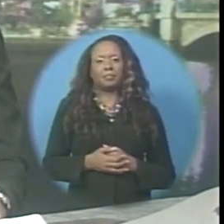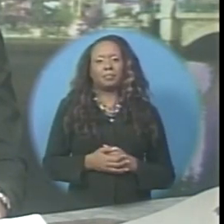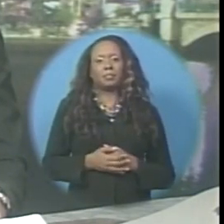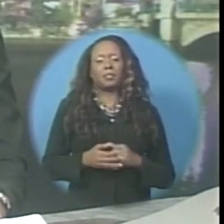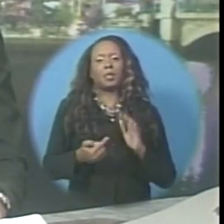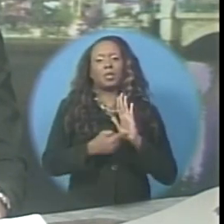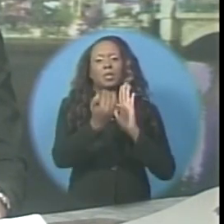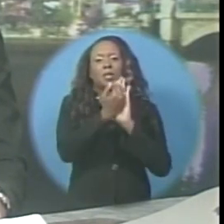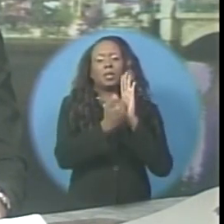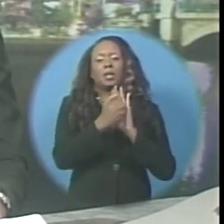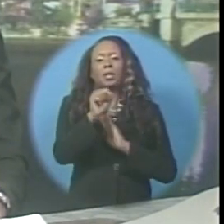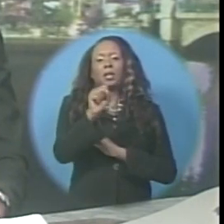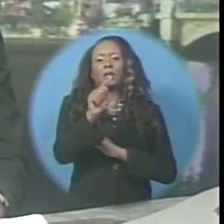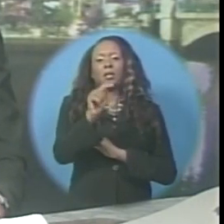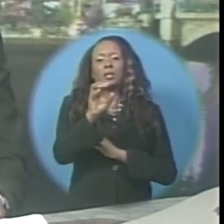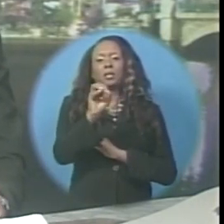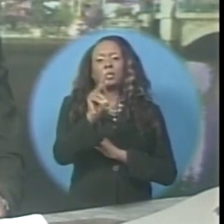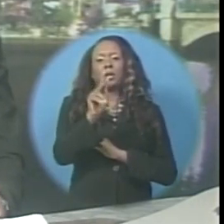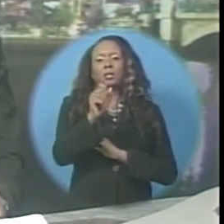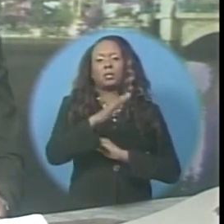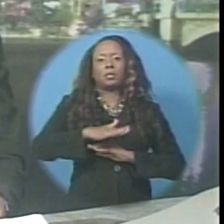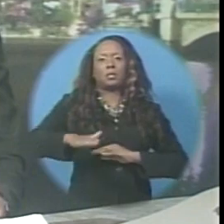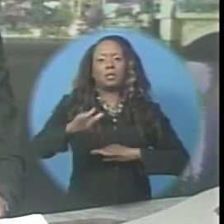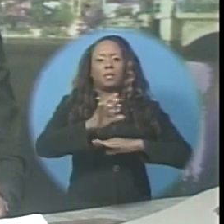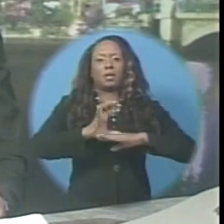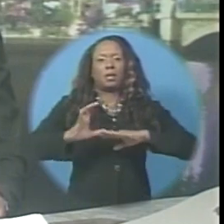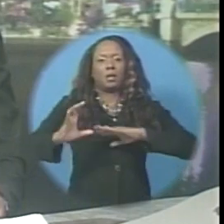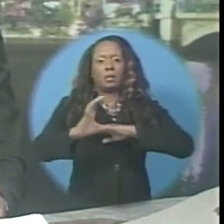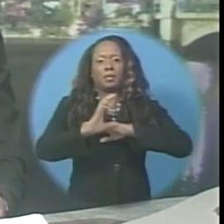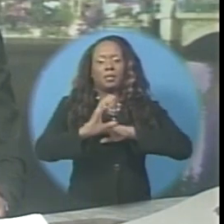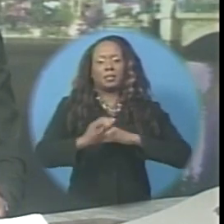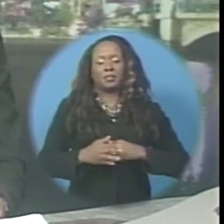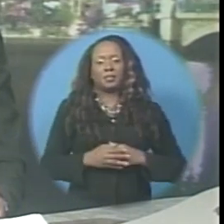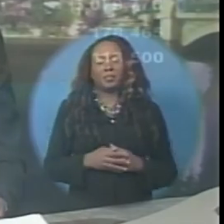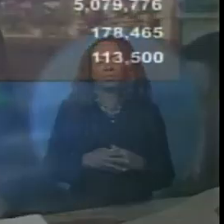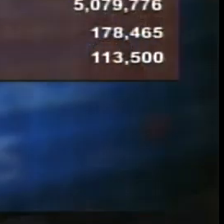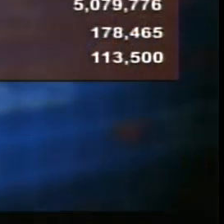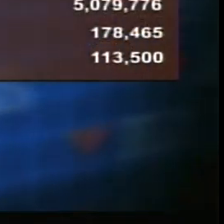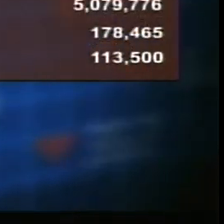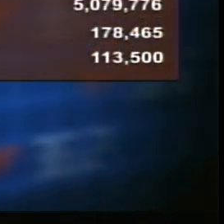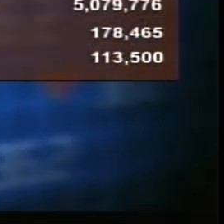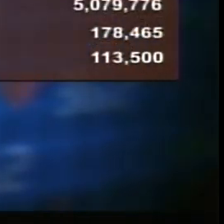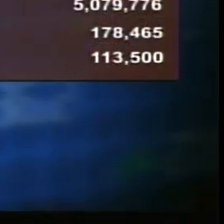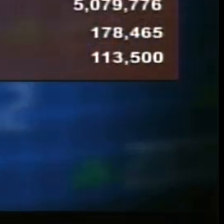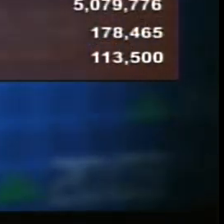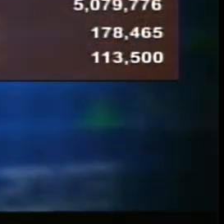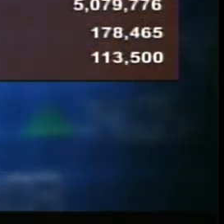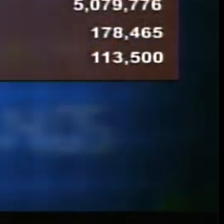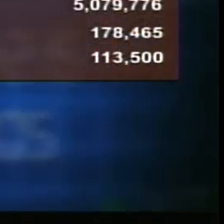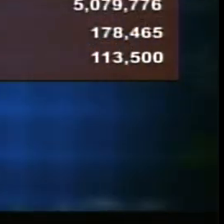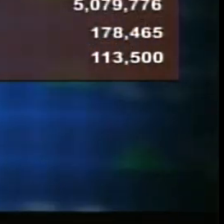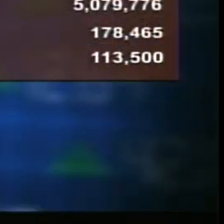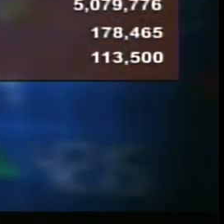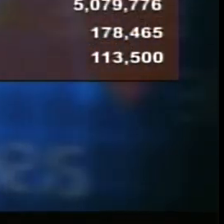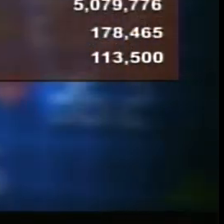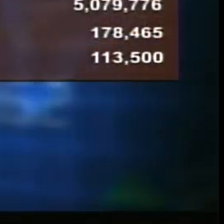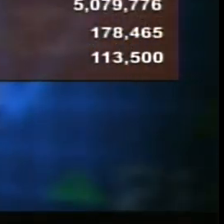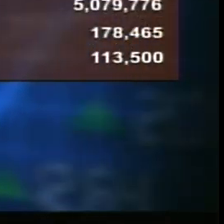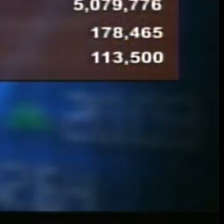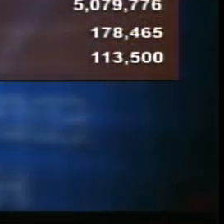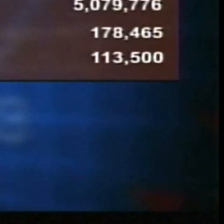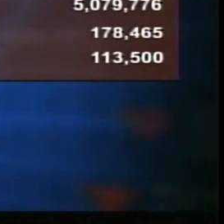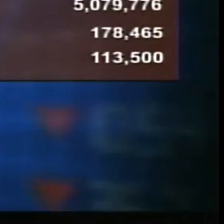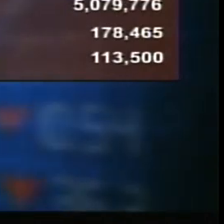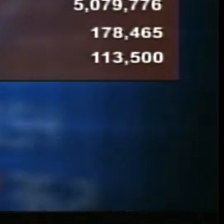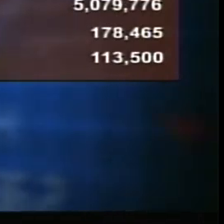Time now to take a look at how stocks traded on selected exchanges across the region. In Jamaica, JMMB Group Limited was the